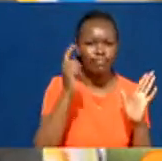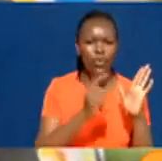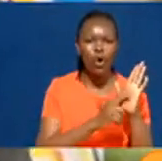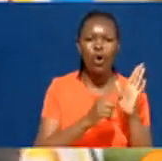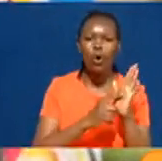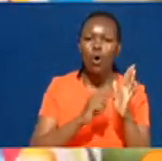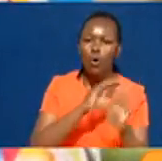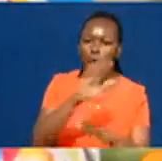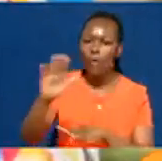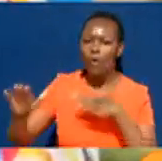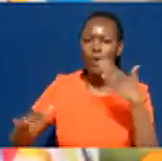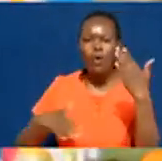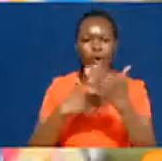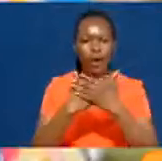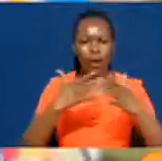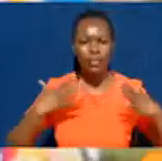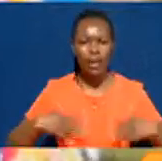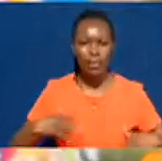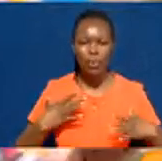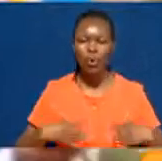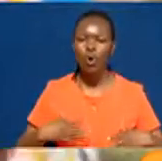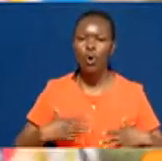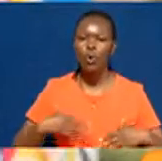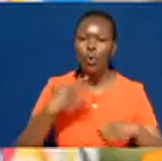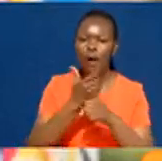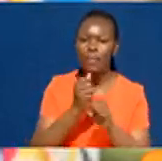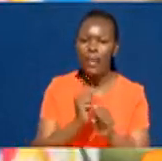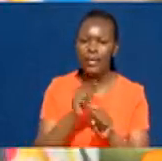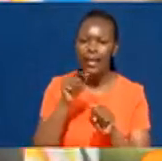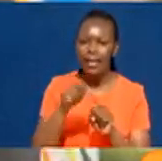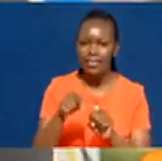everybody who has made a contribution towards this